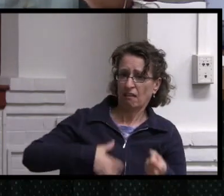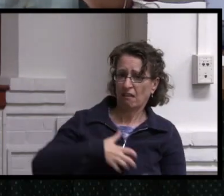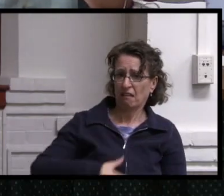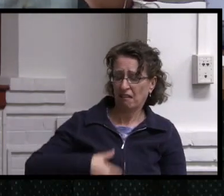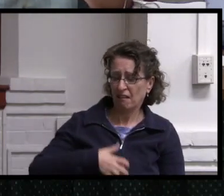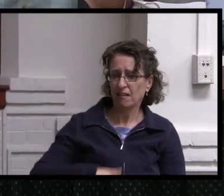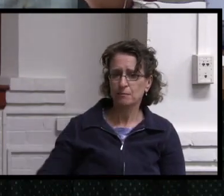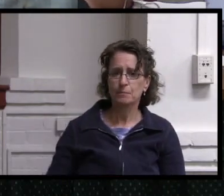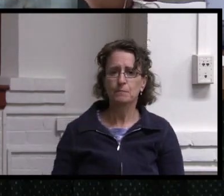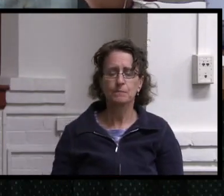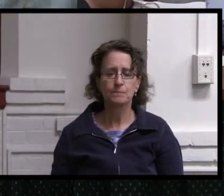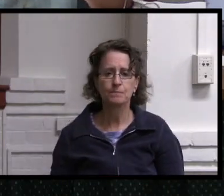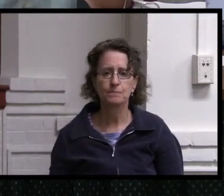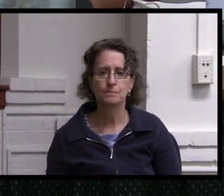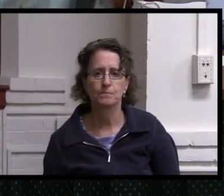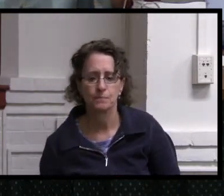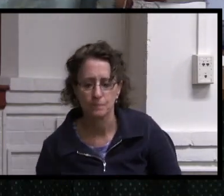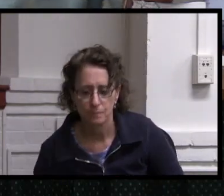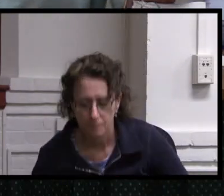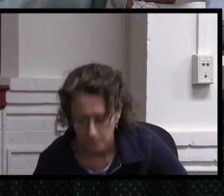is that,